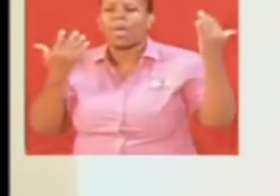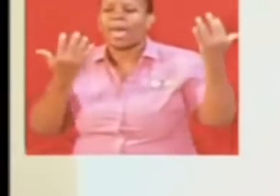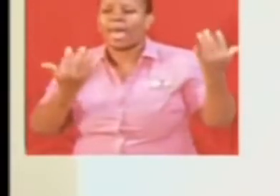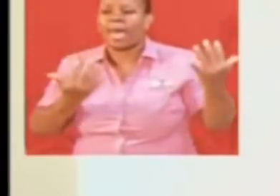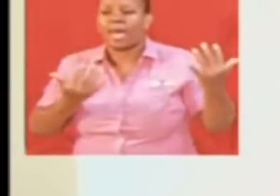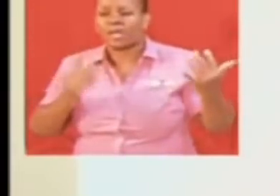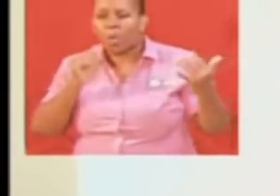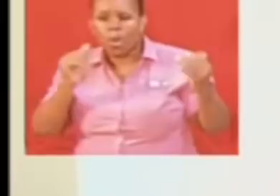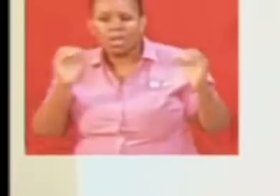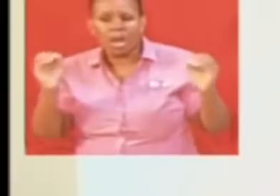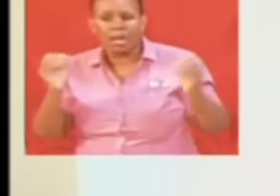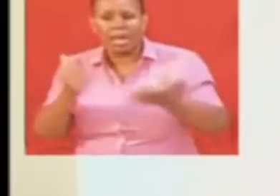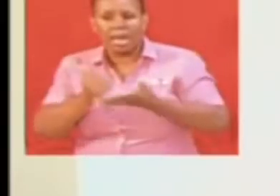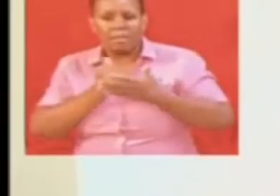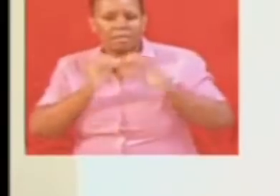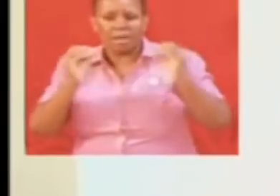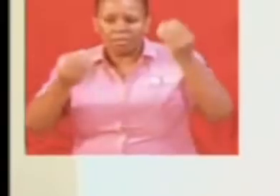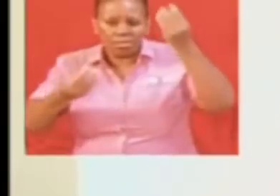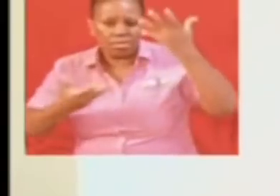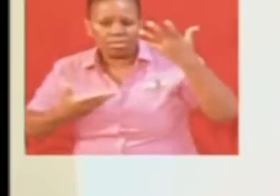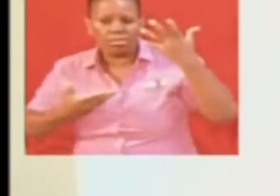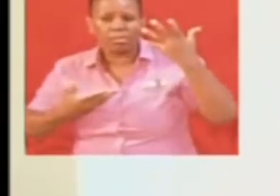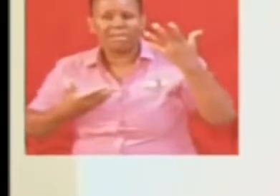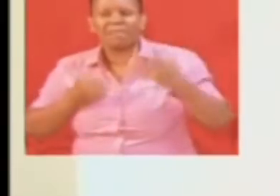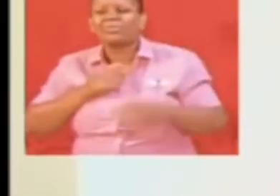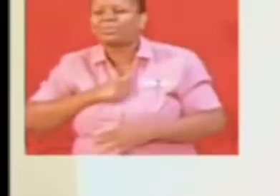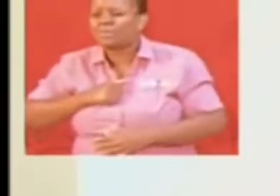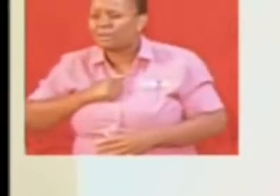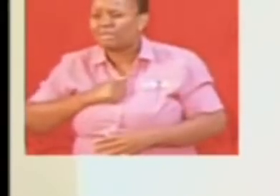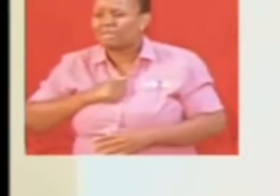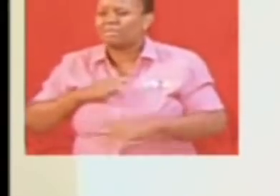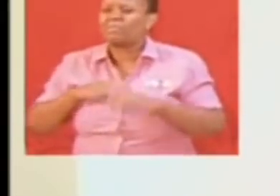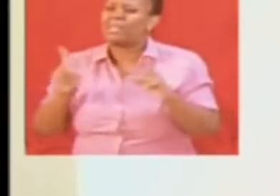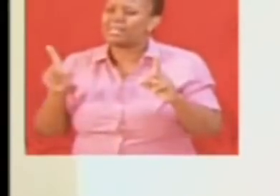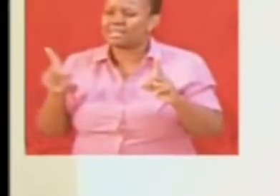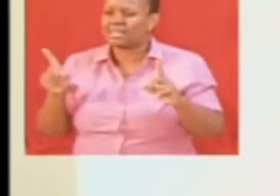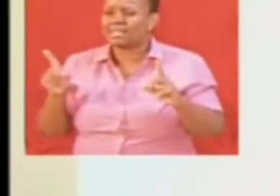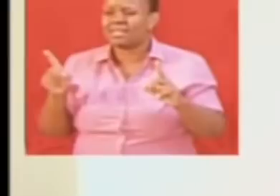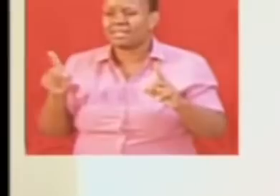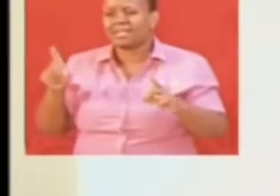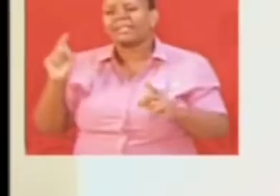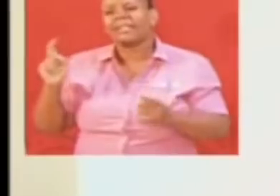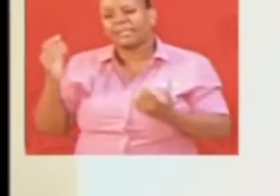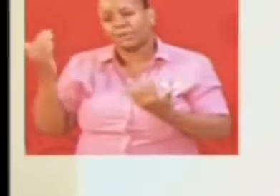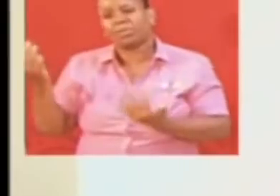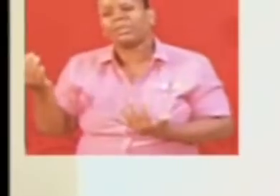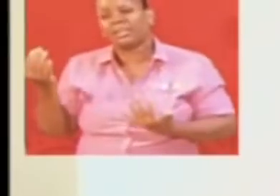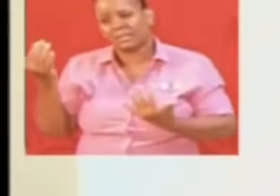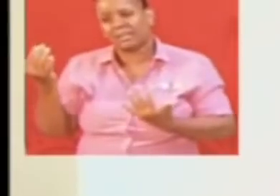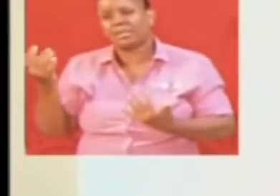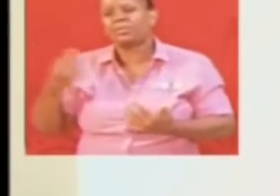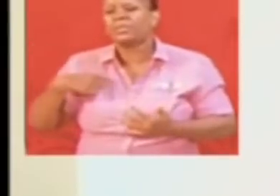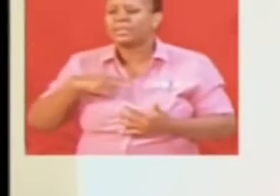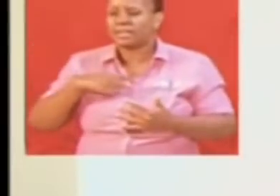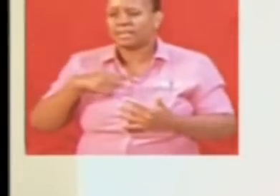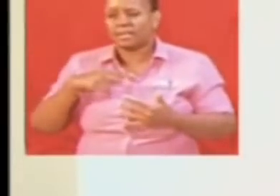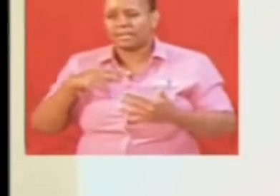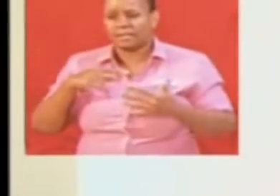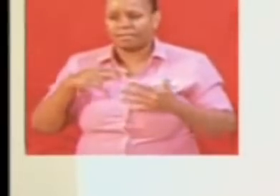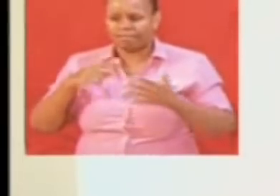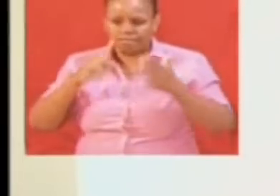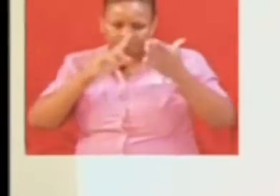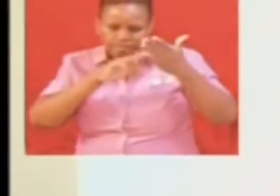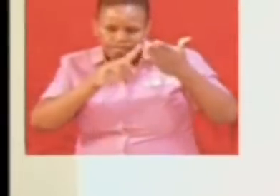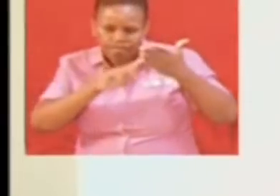ministry, one way or the other, they should be responded to be told or to be kept in the loop as to where they